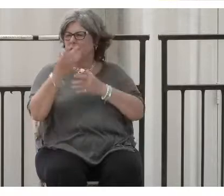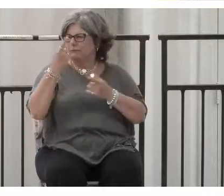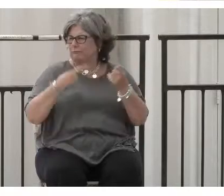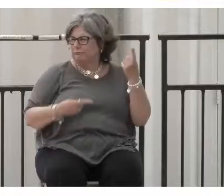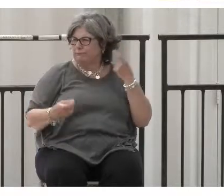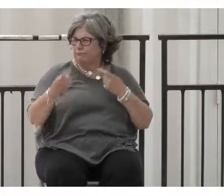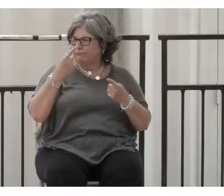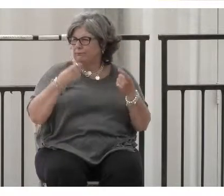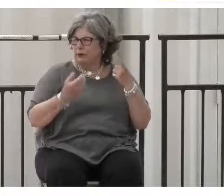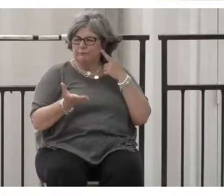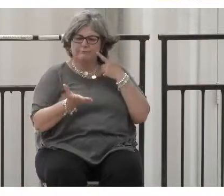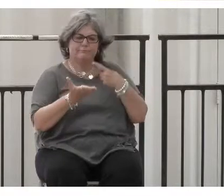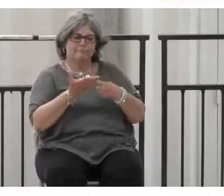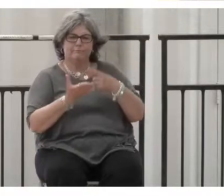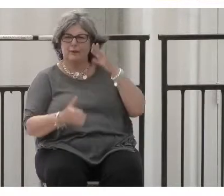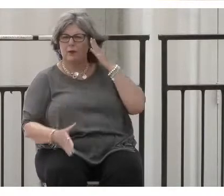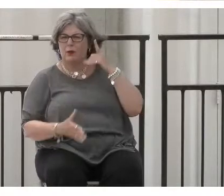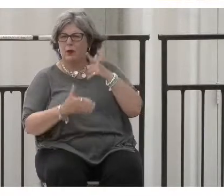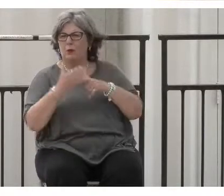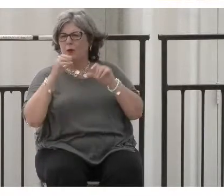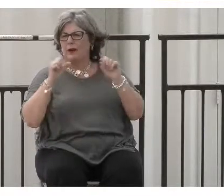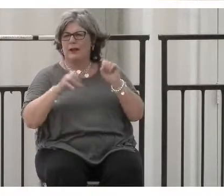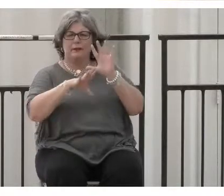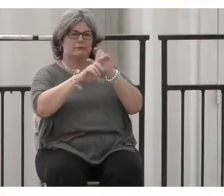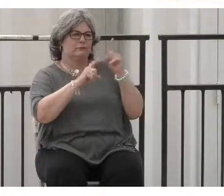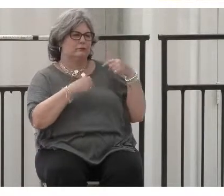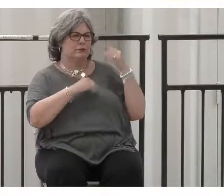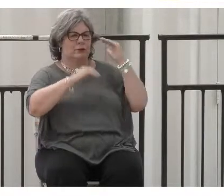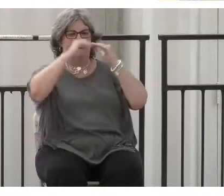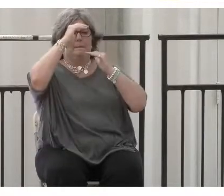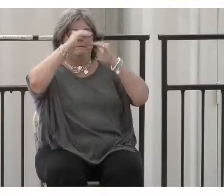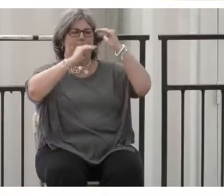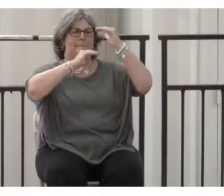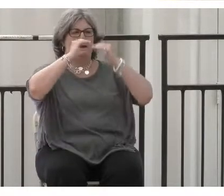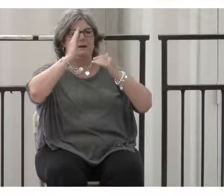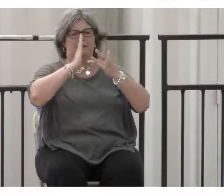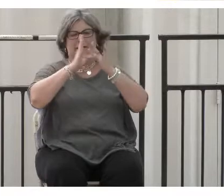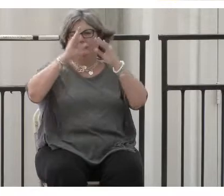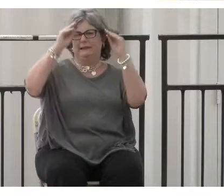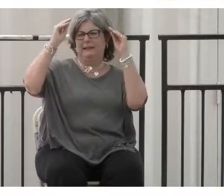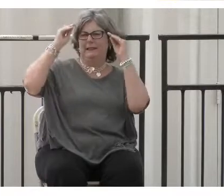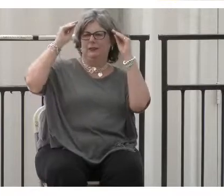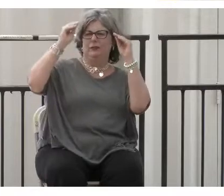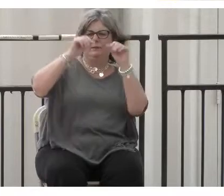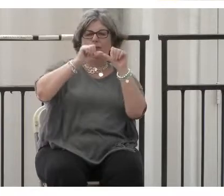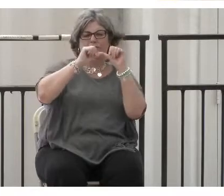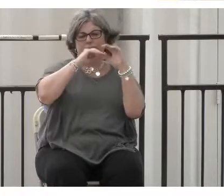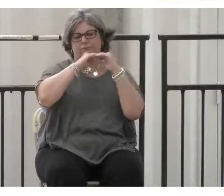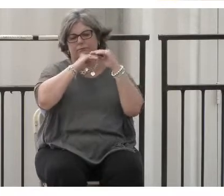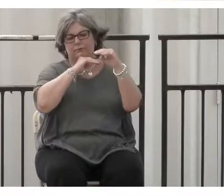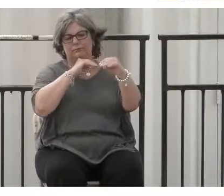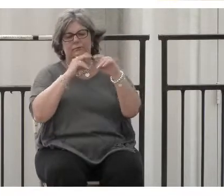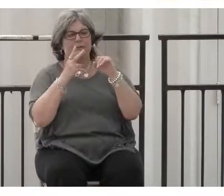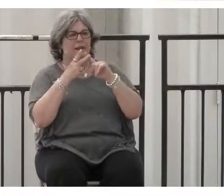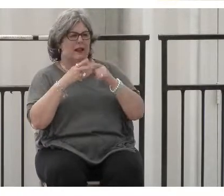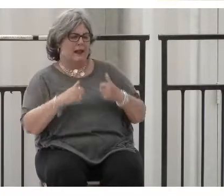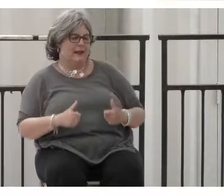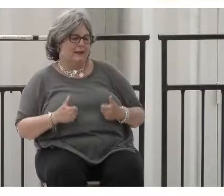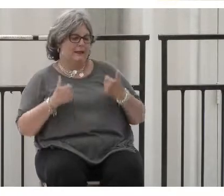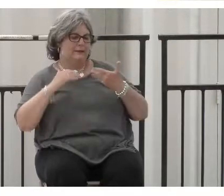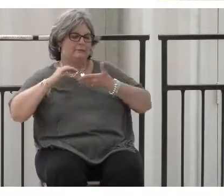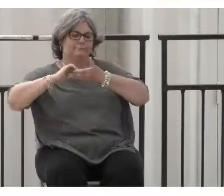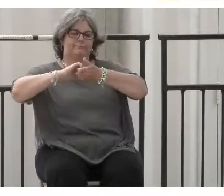questions that we'll be exploring are, what can traditional building techniques teach us about sustainability and living